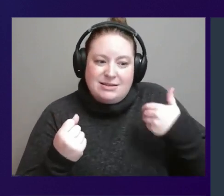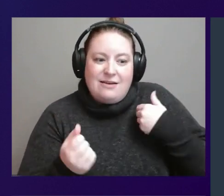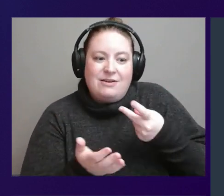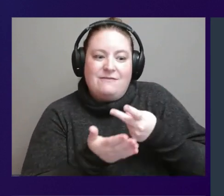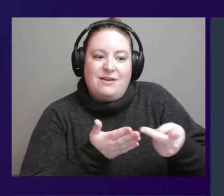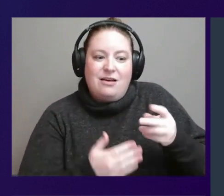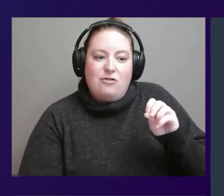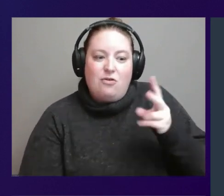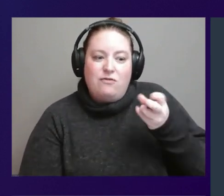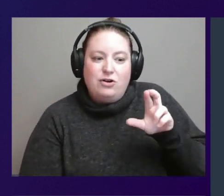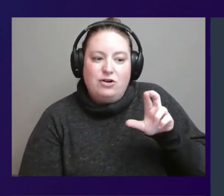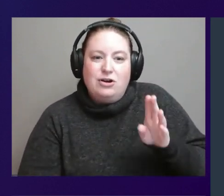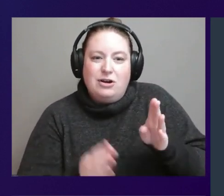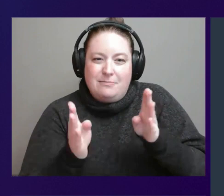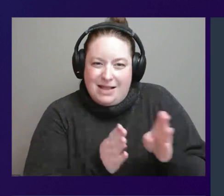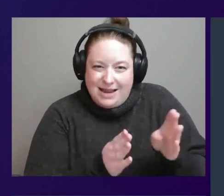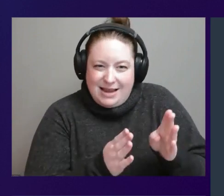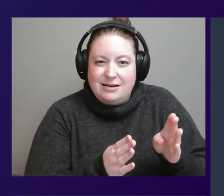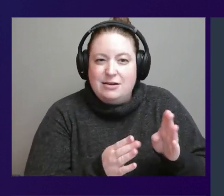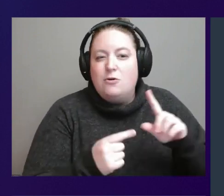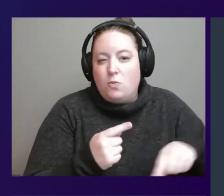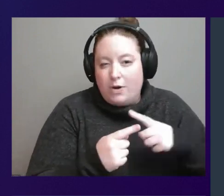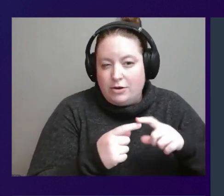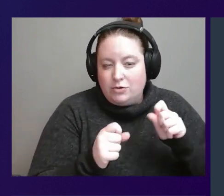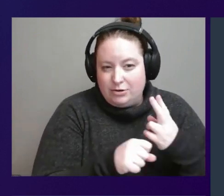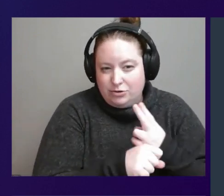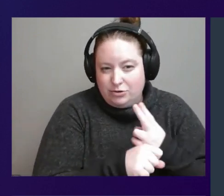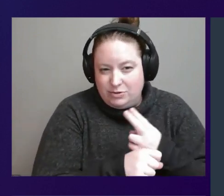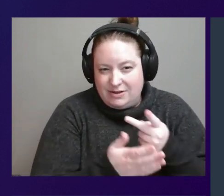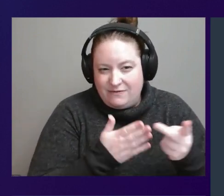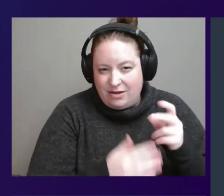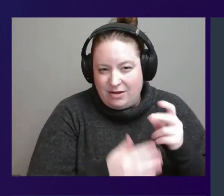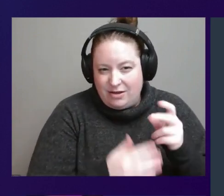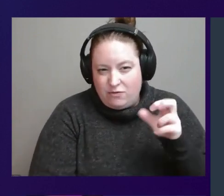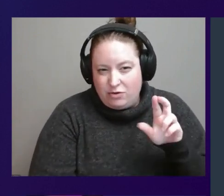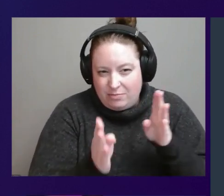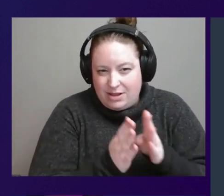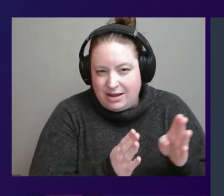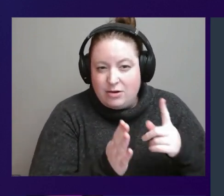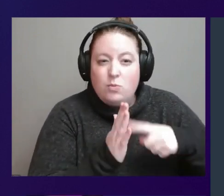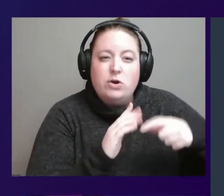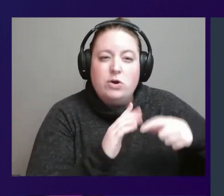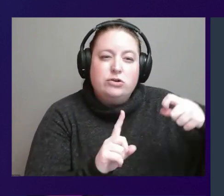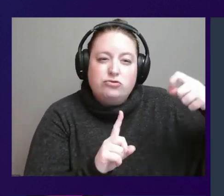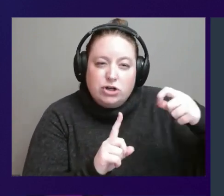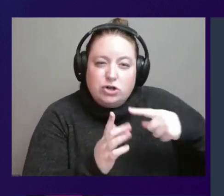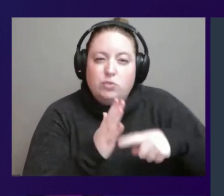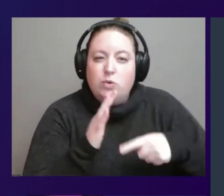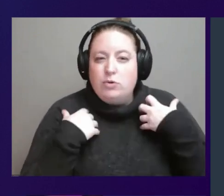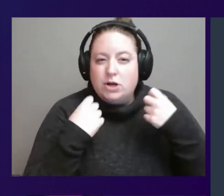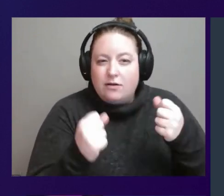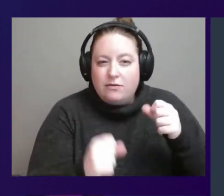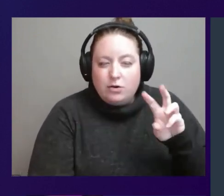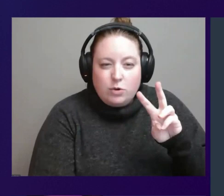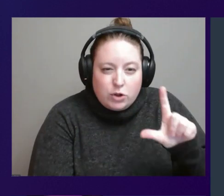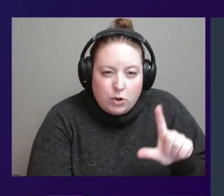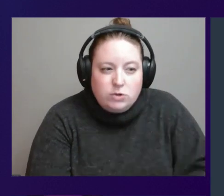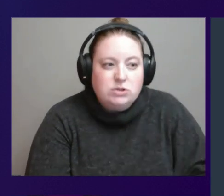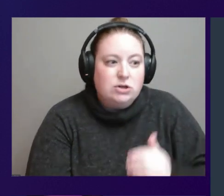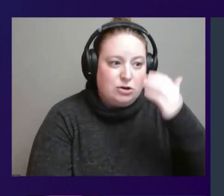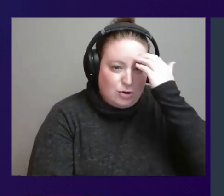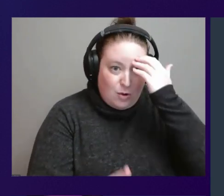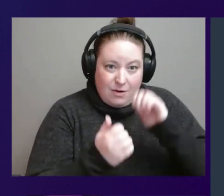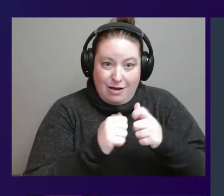to use that failover plan. So make that decision up front, what your triggers are, what are your recovery workloads, know how long to wait.